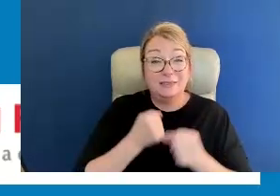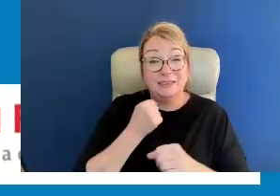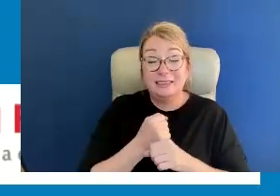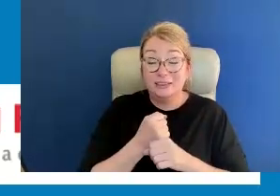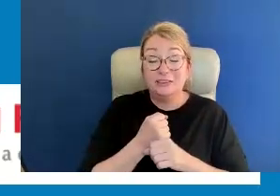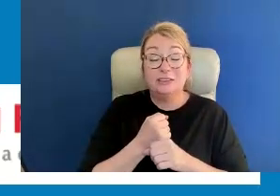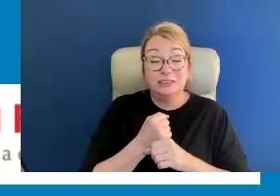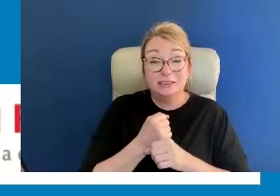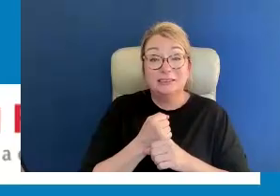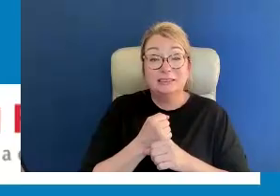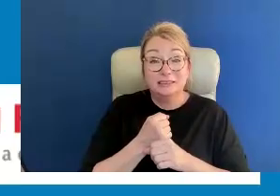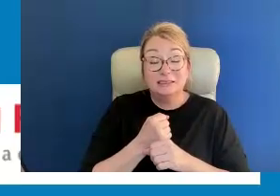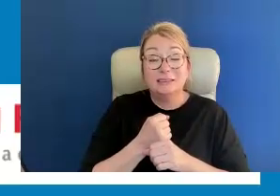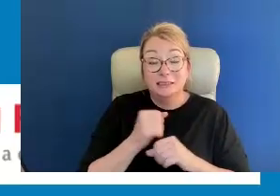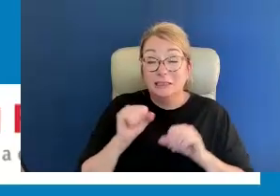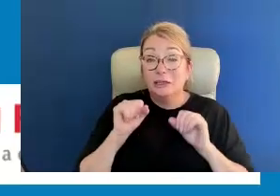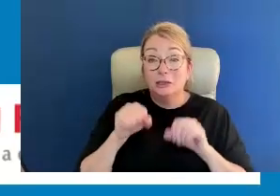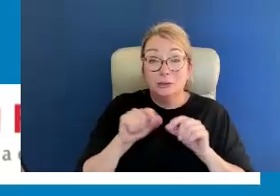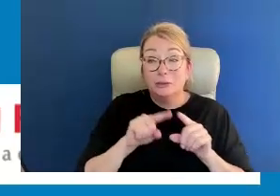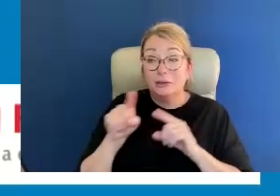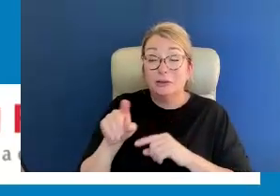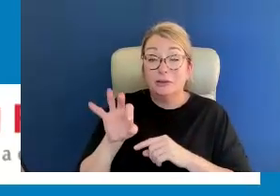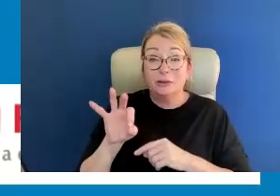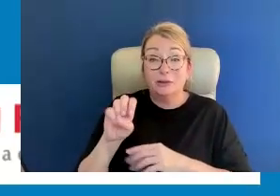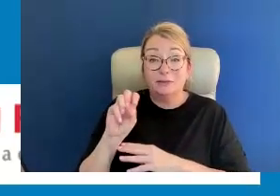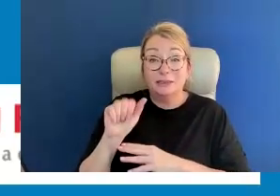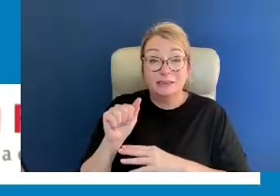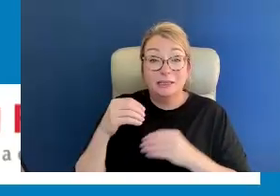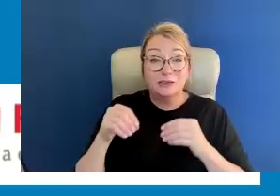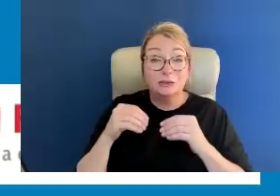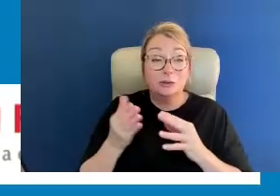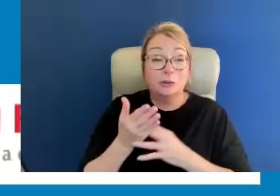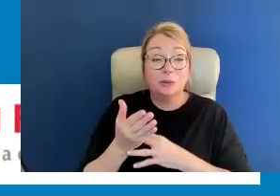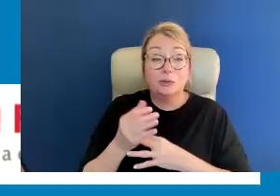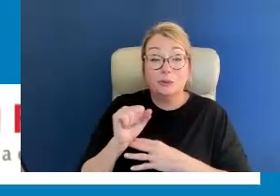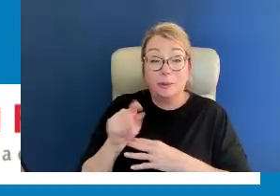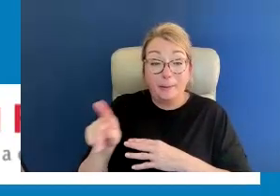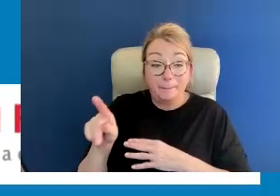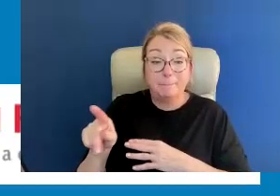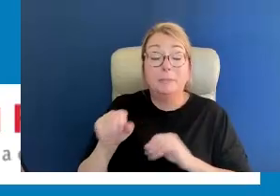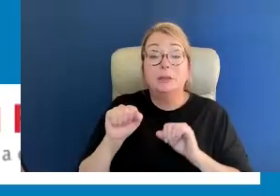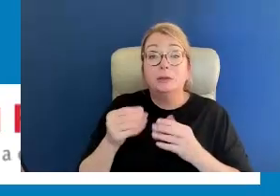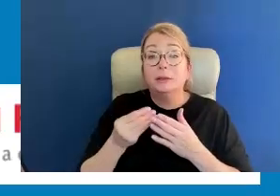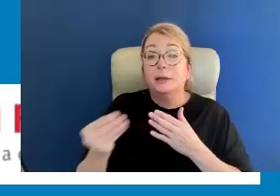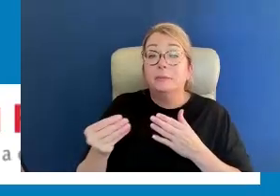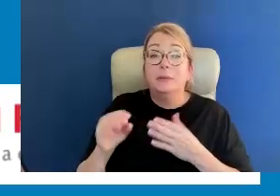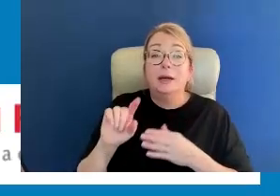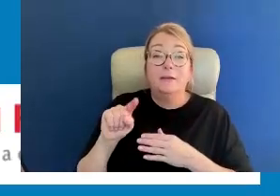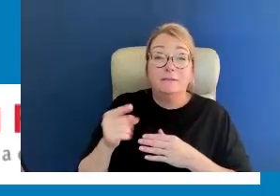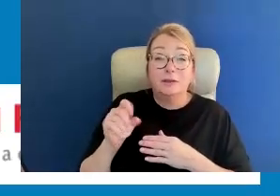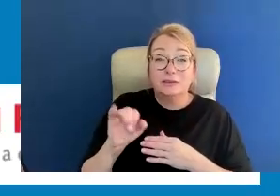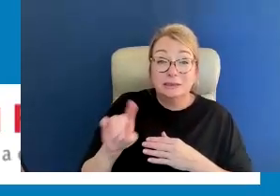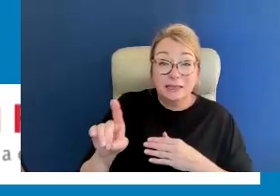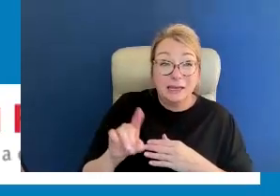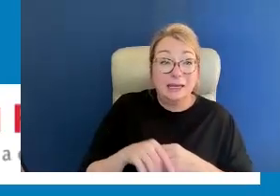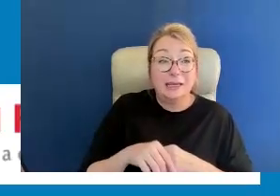period year, you can go to the FSA store through the American Fidelity app. You can buy first aid kits. You can buy,